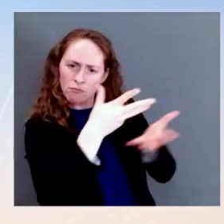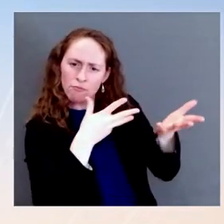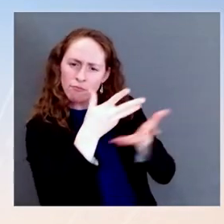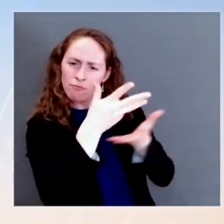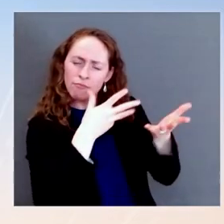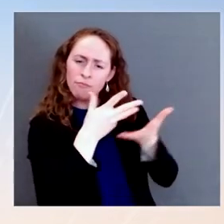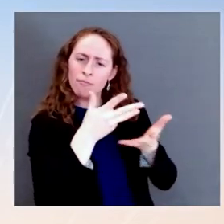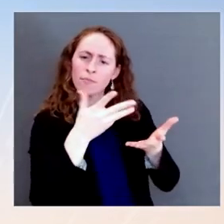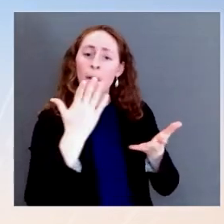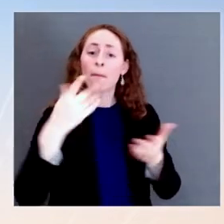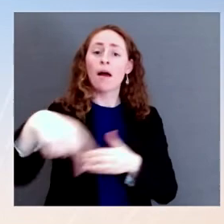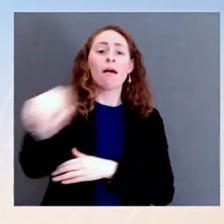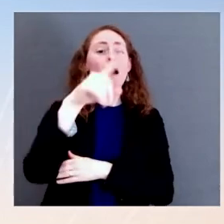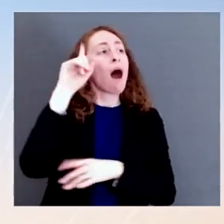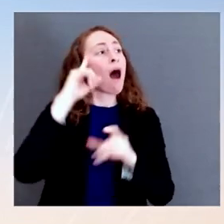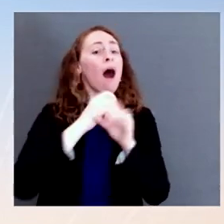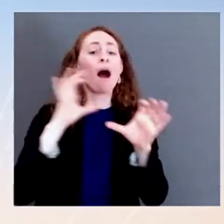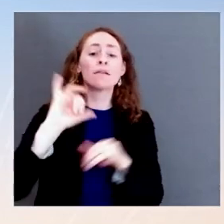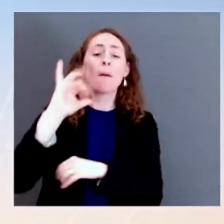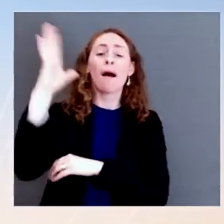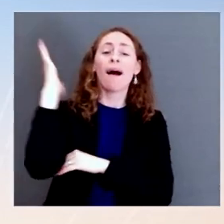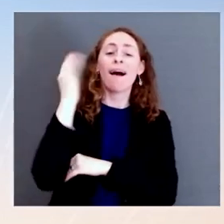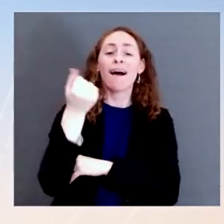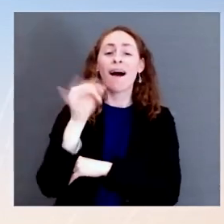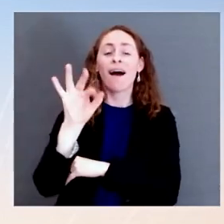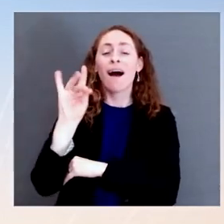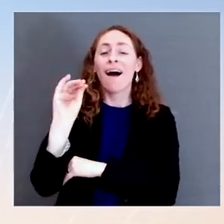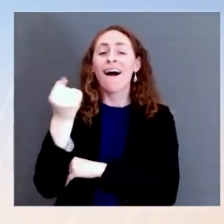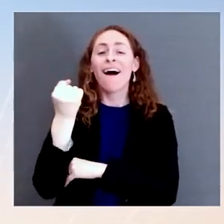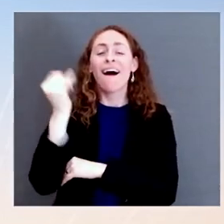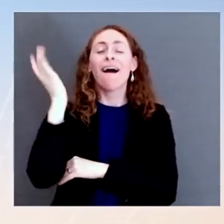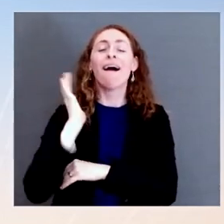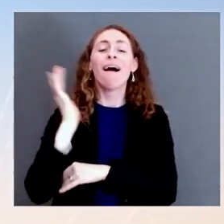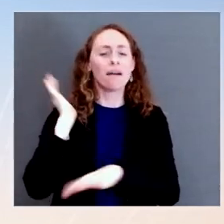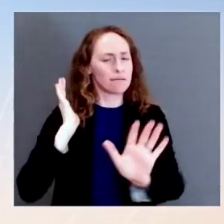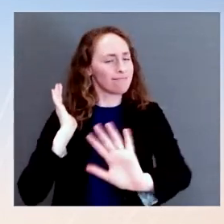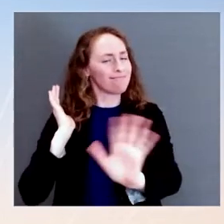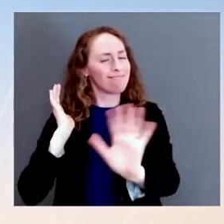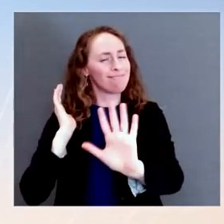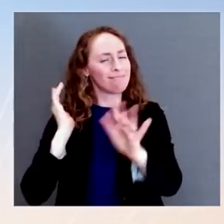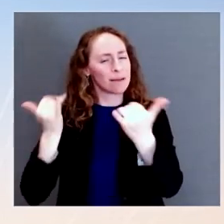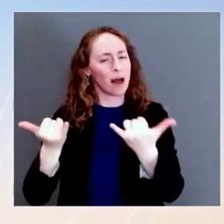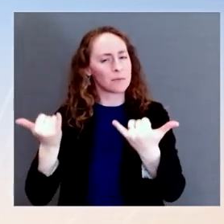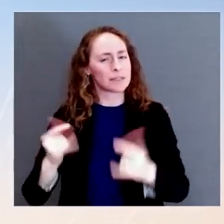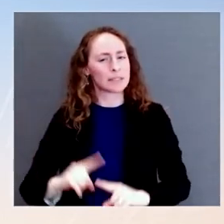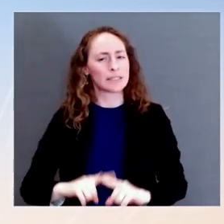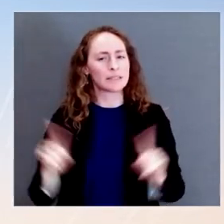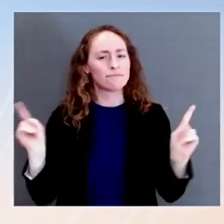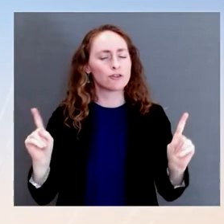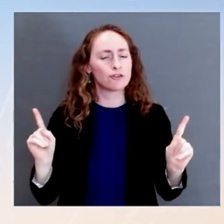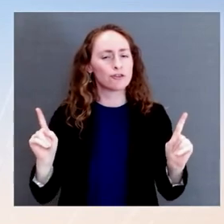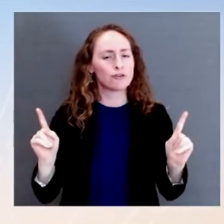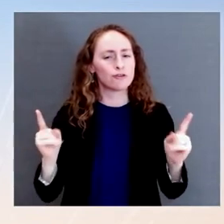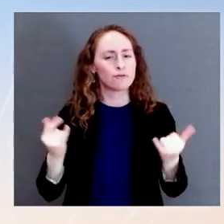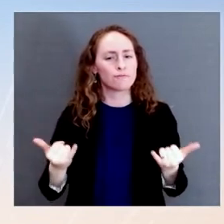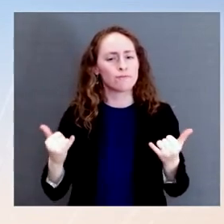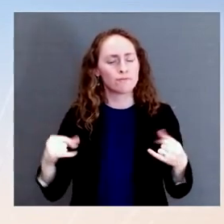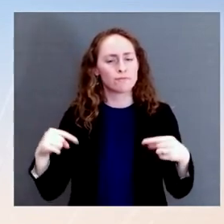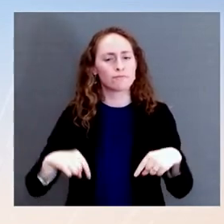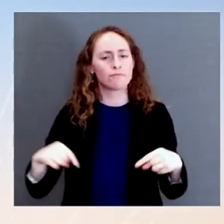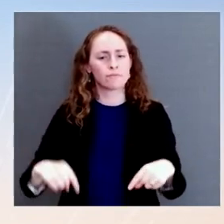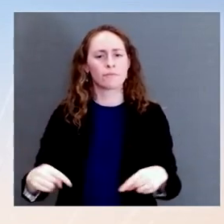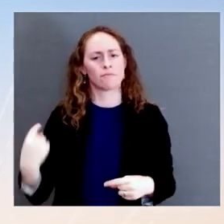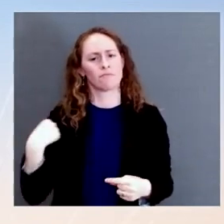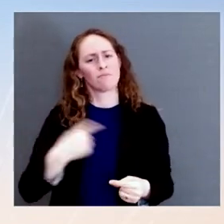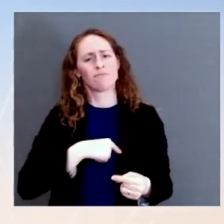so I'm looking forward to doing that. But I think this is just an indication that it cannot be business as usual, that not sending a diplomatic